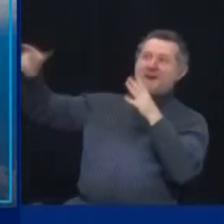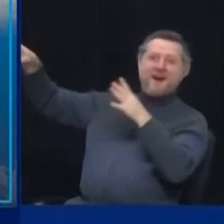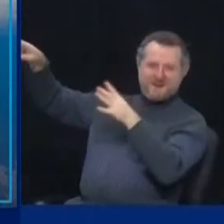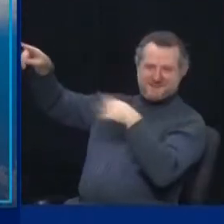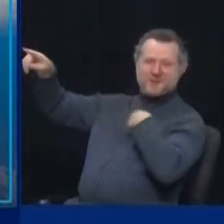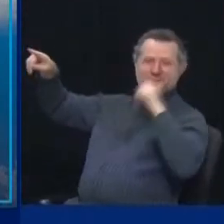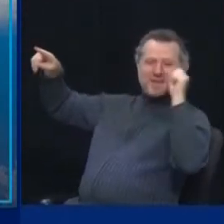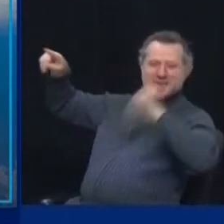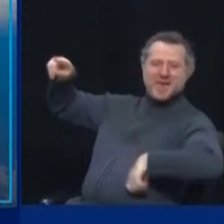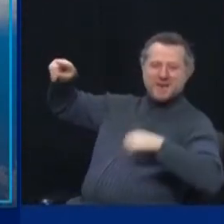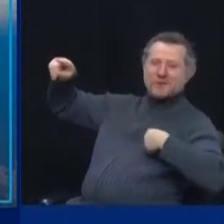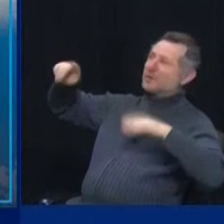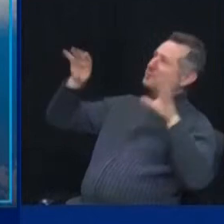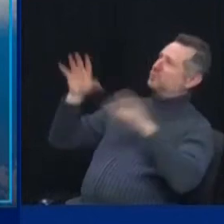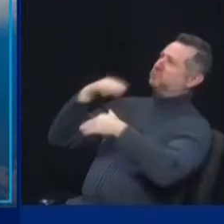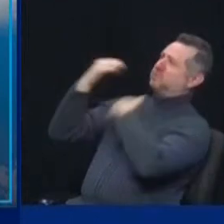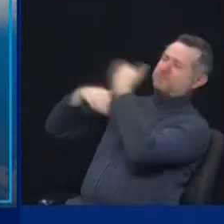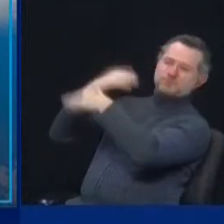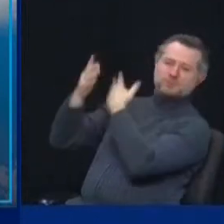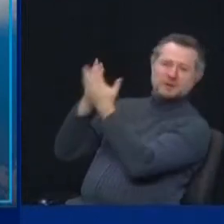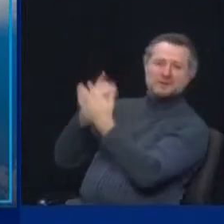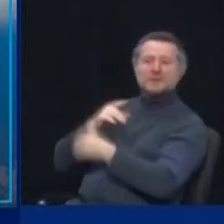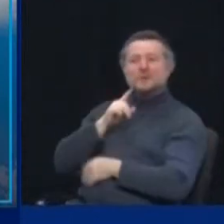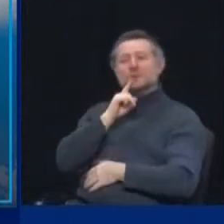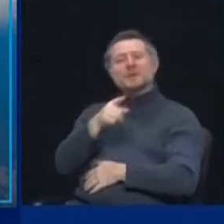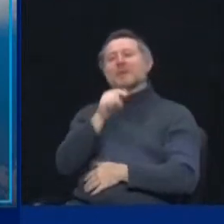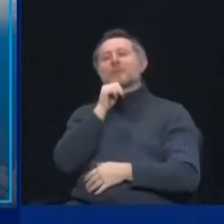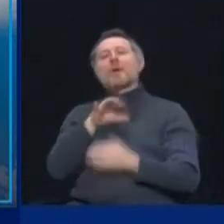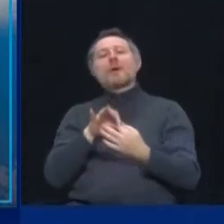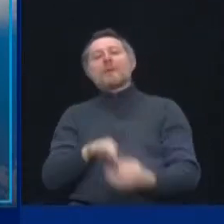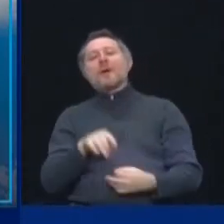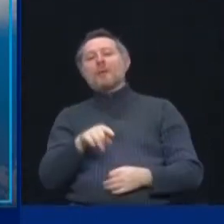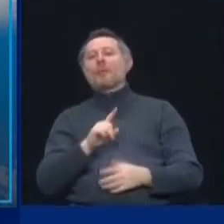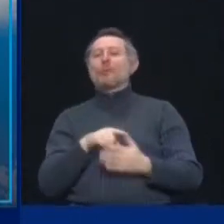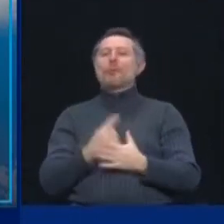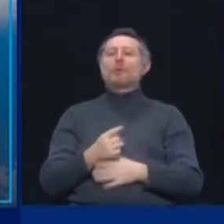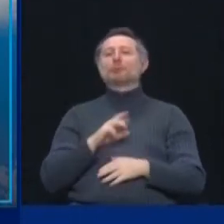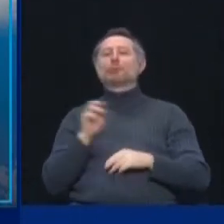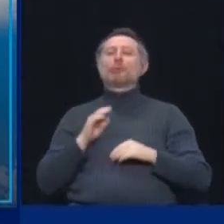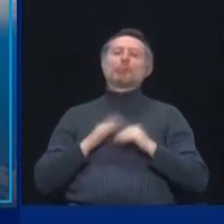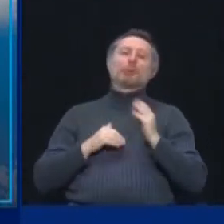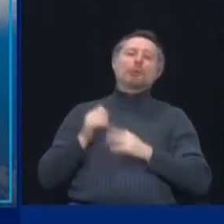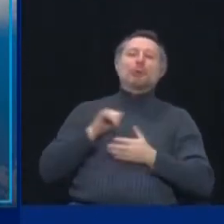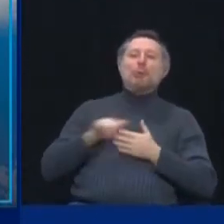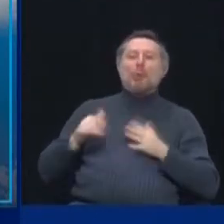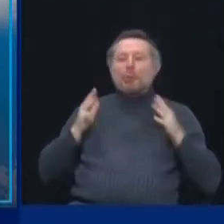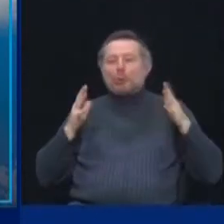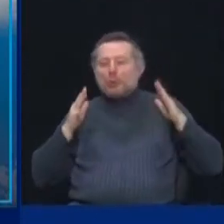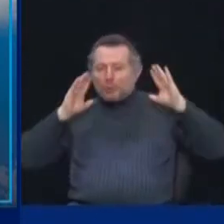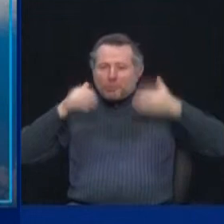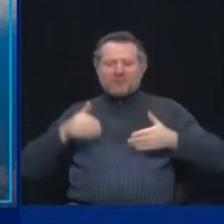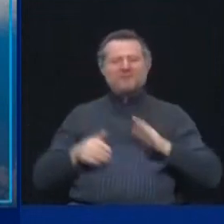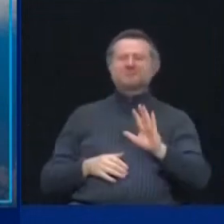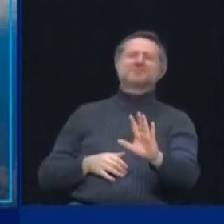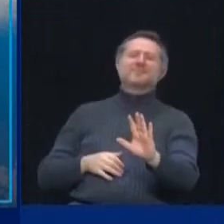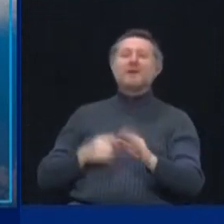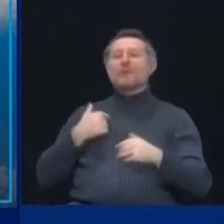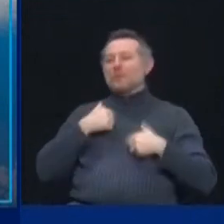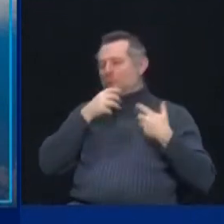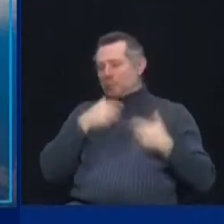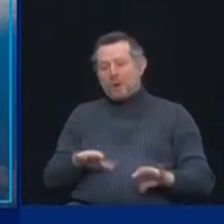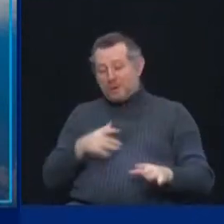And this is not going to be about rebuilding New York. We went through too much to replace what we